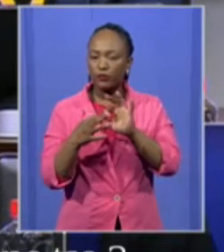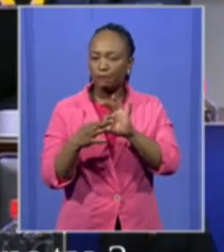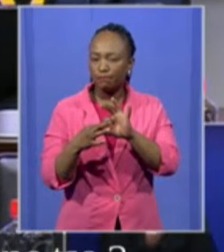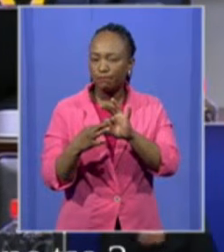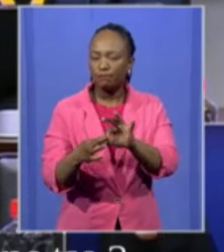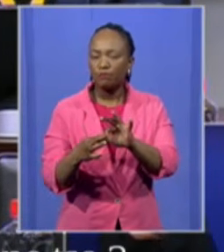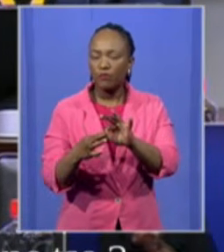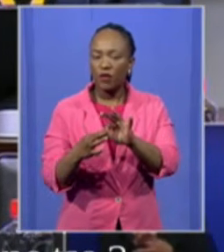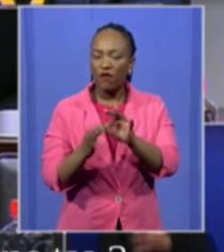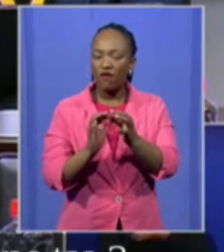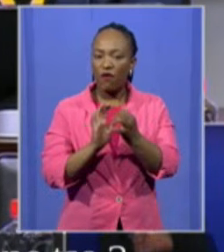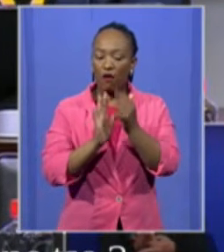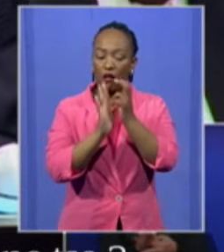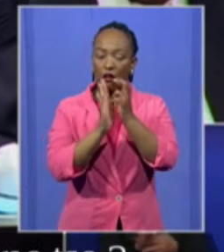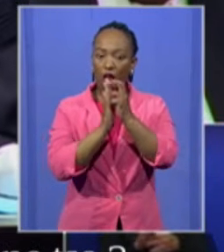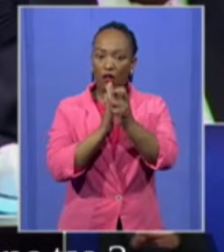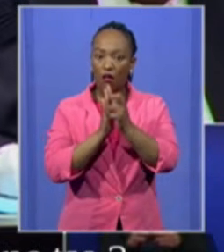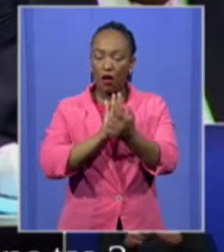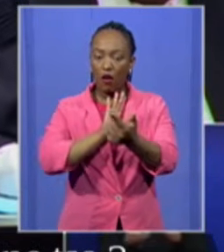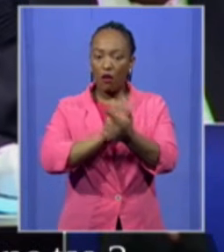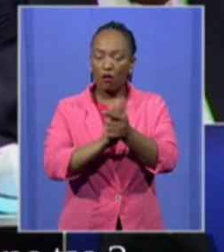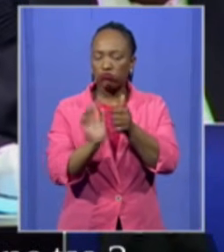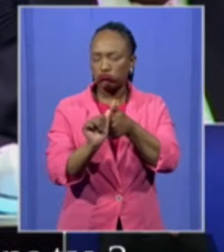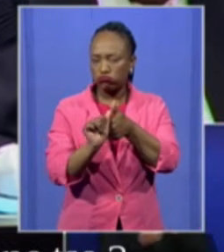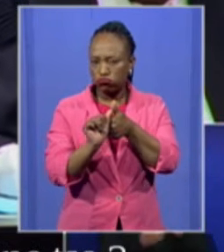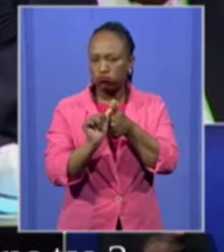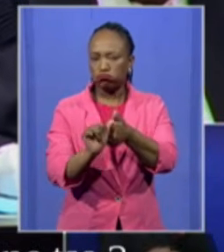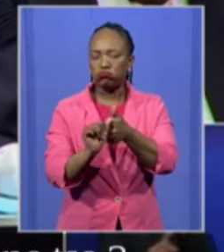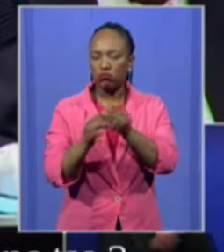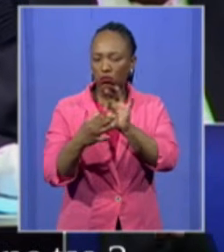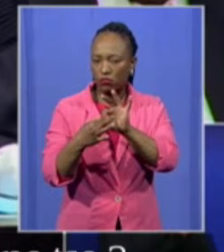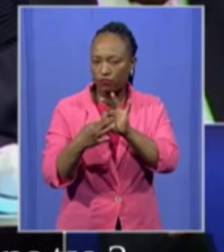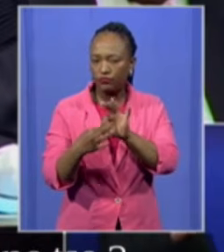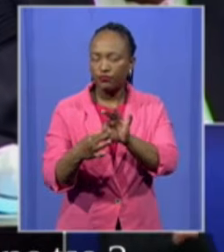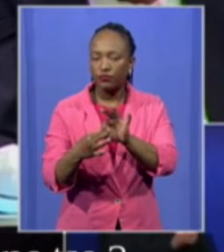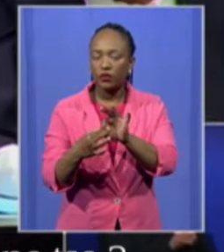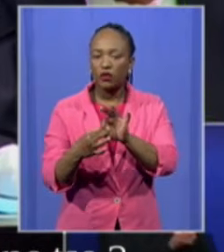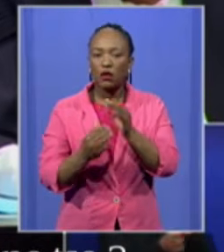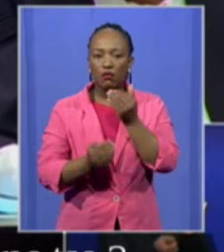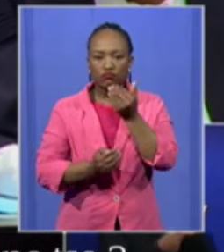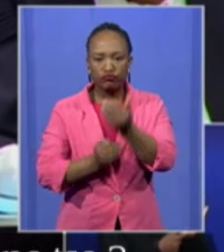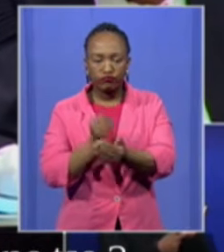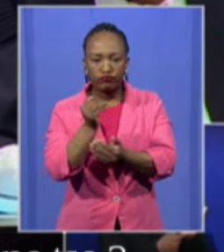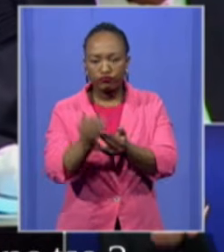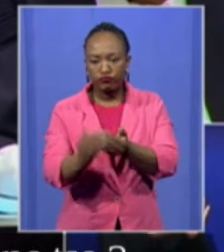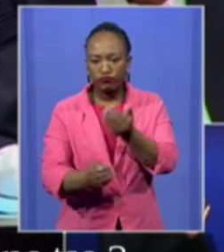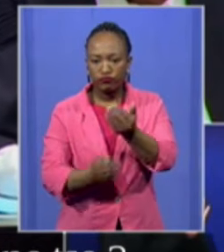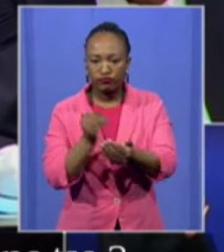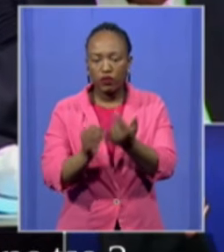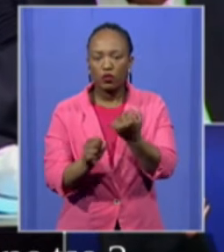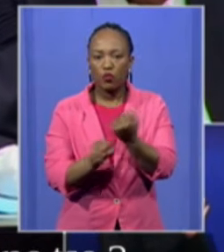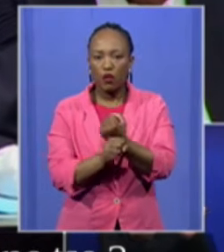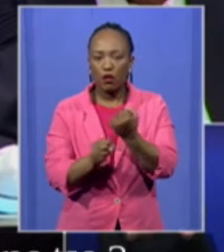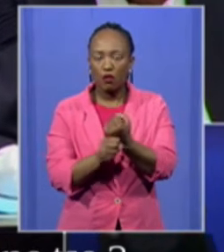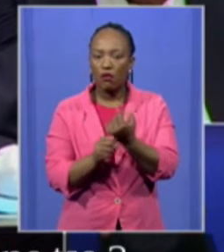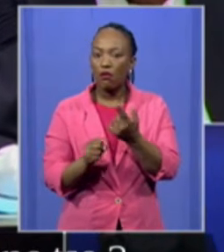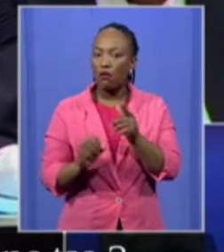law, the procedural fairness to transparency, we